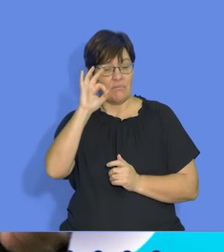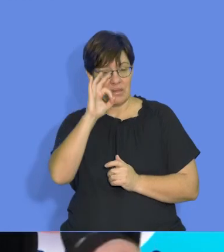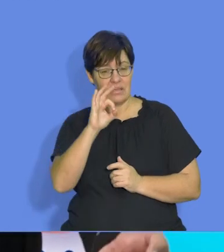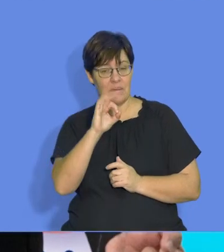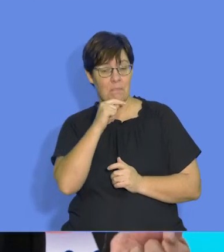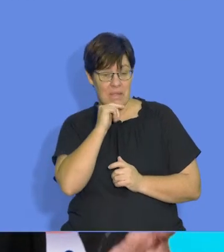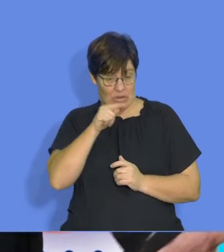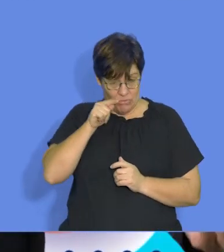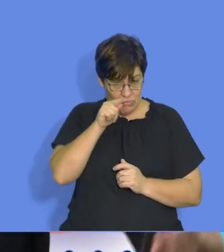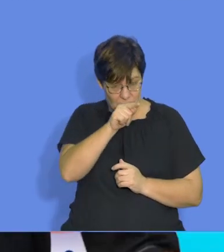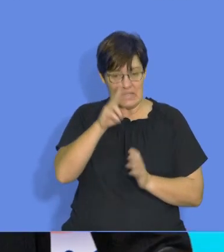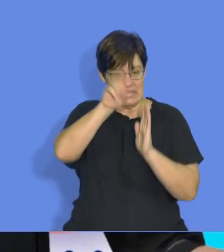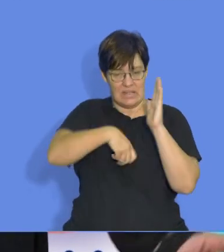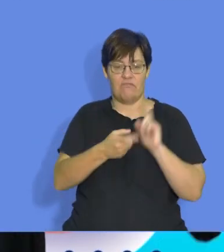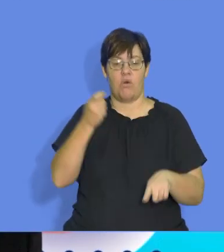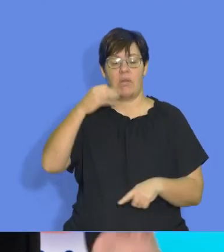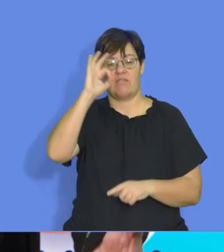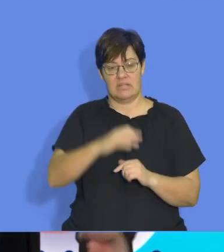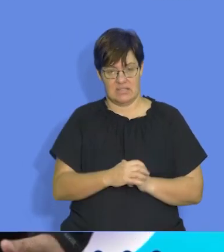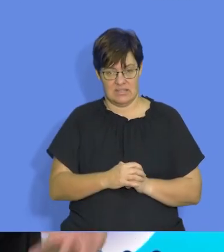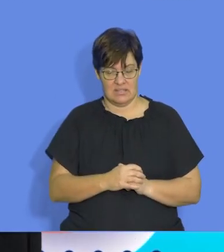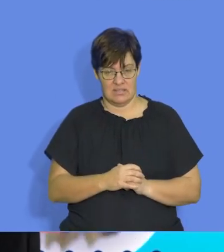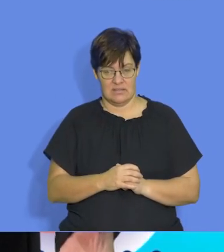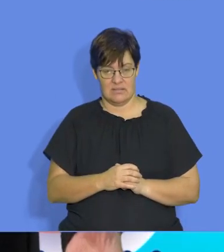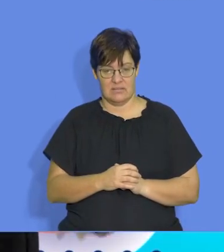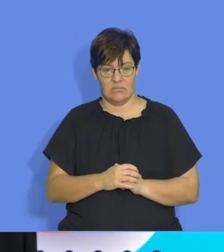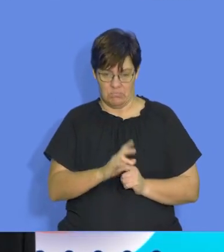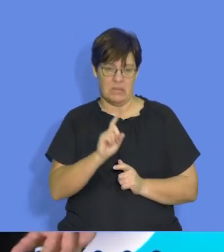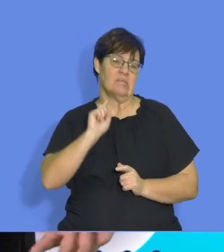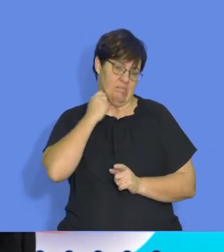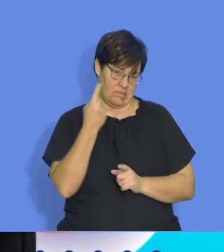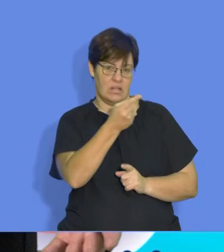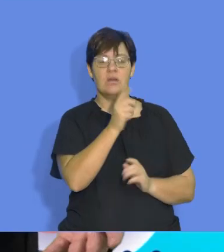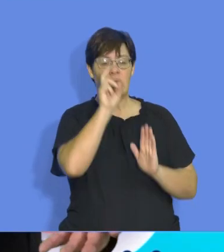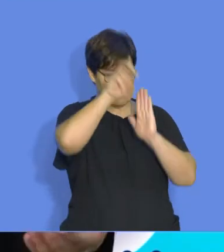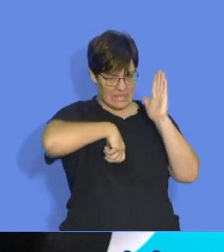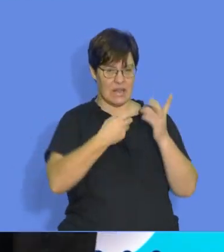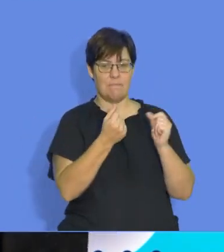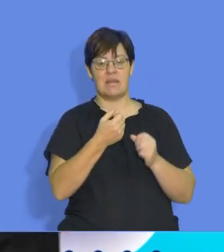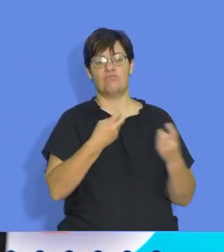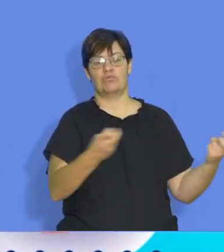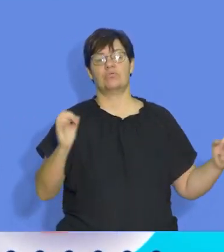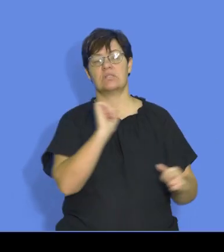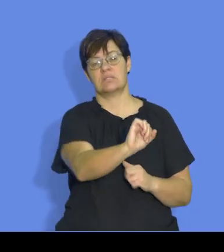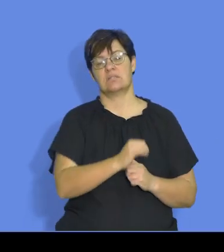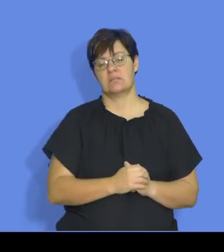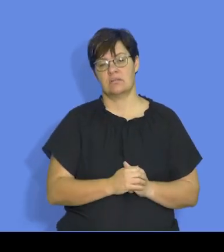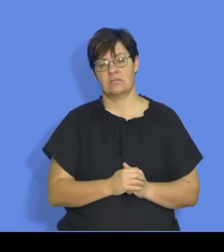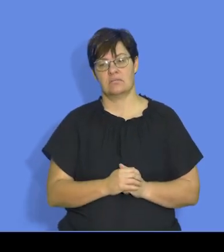from the government. There's no other way of putting it. To be blunt, you are stealing government resources.